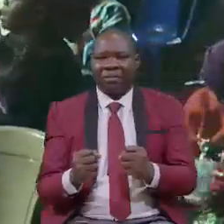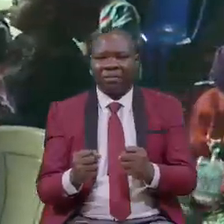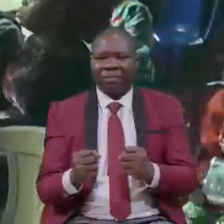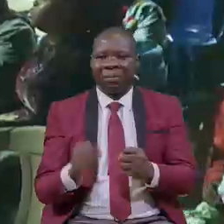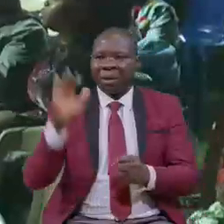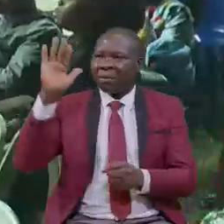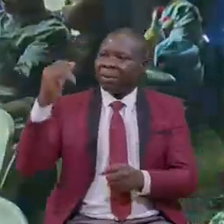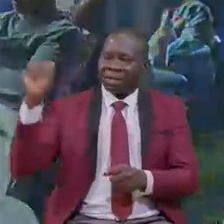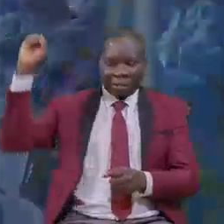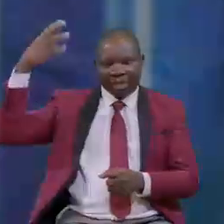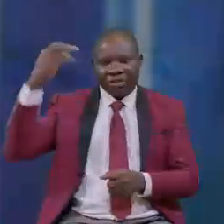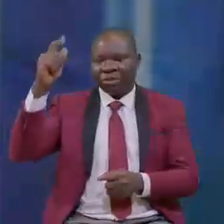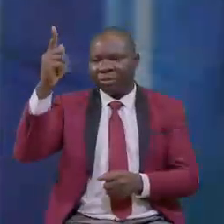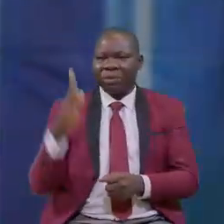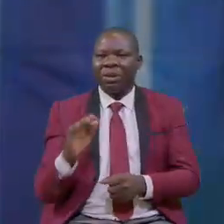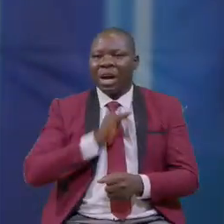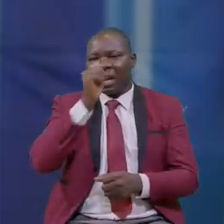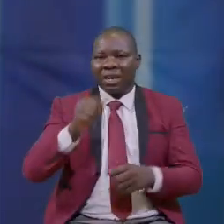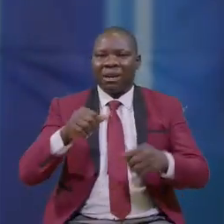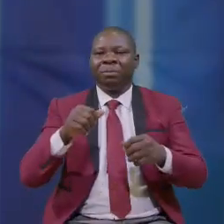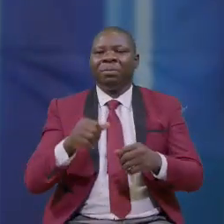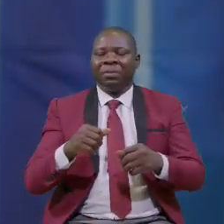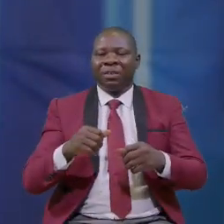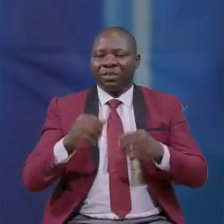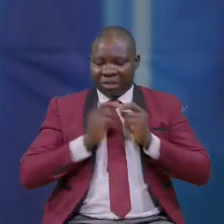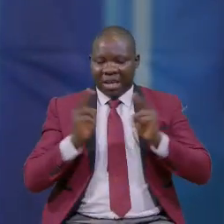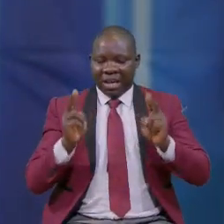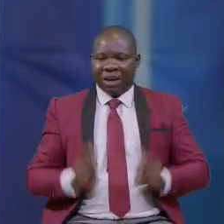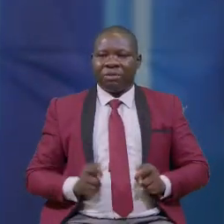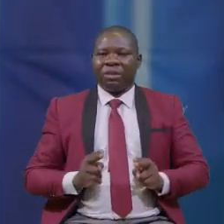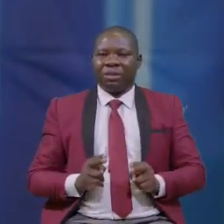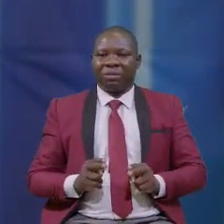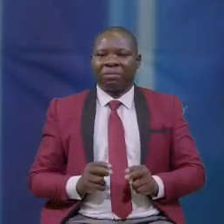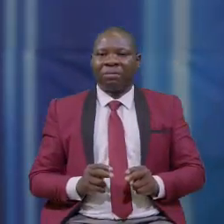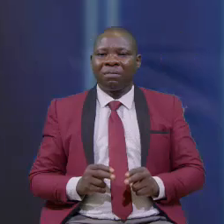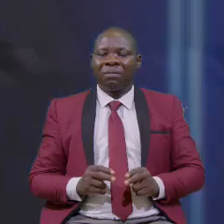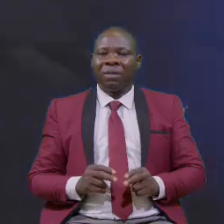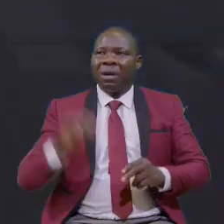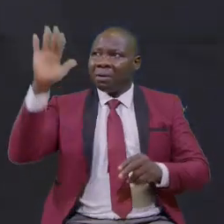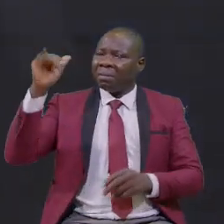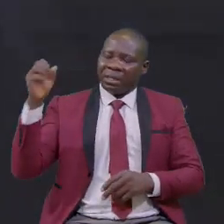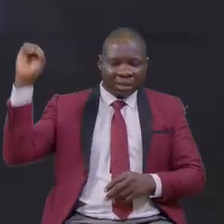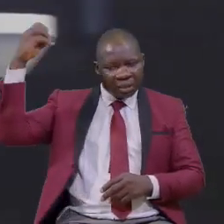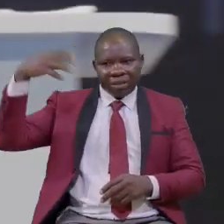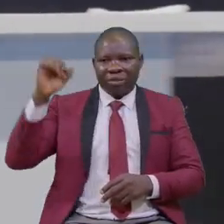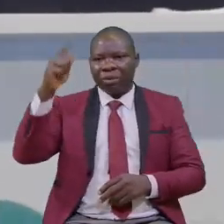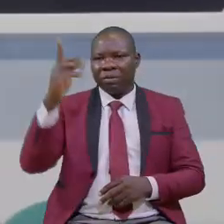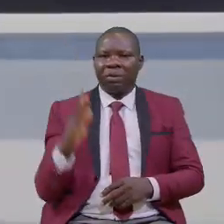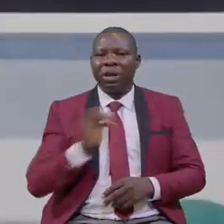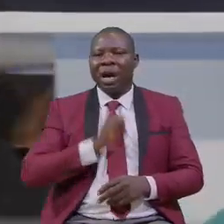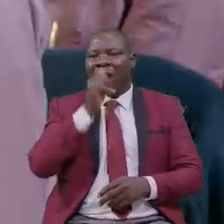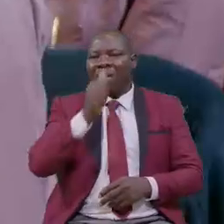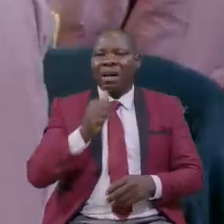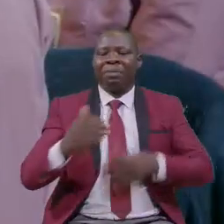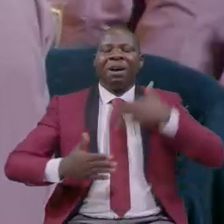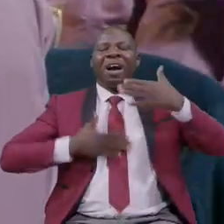the grace of God, I am hale and hearty. By the grace of God, I am happy.